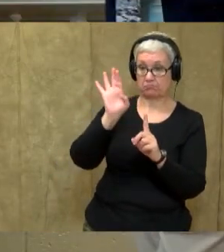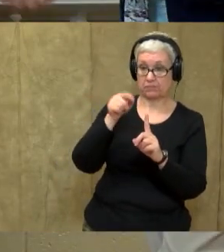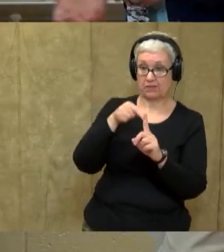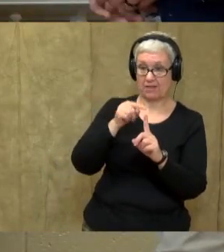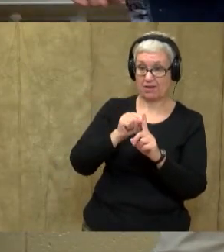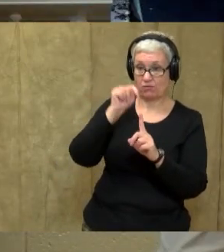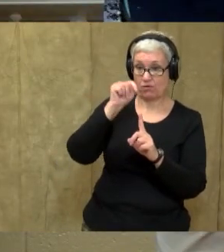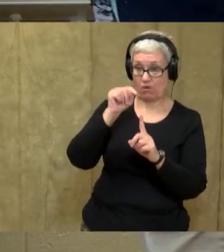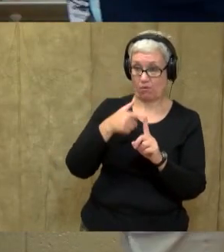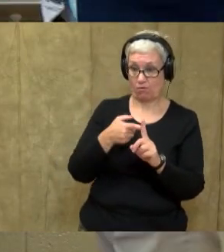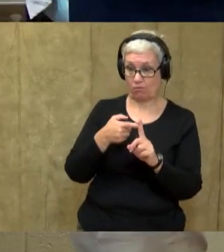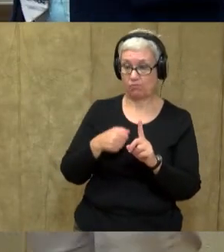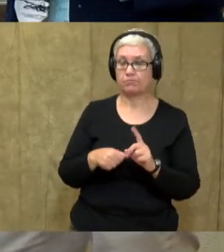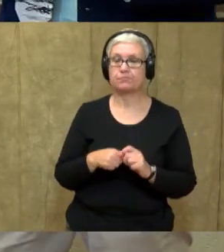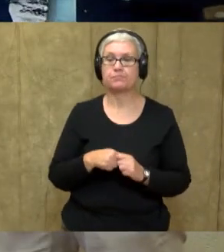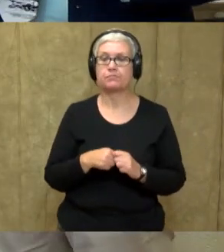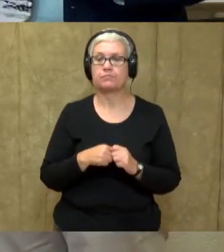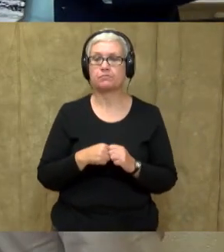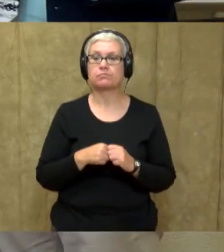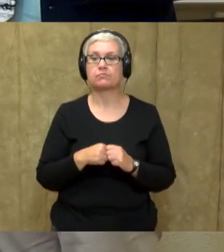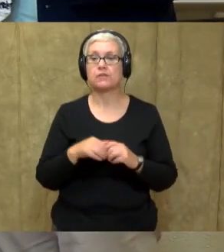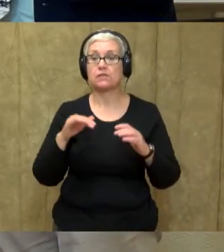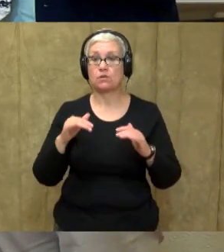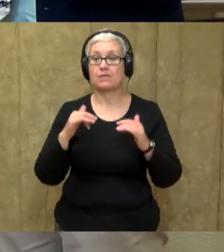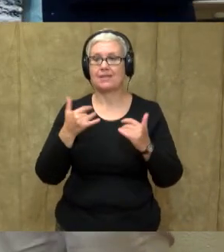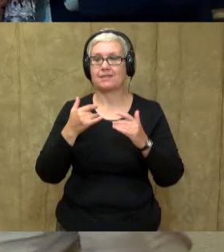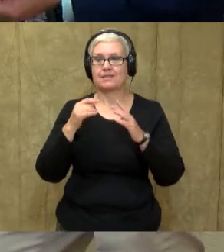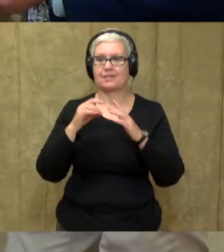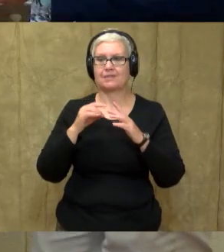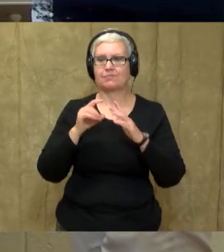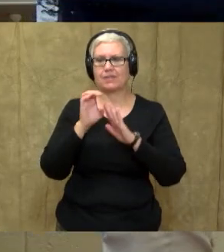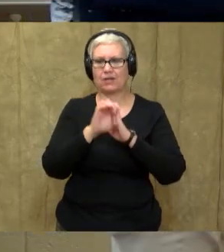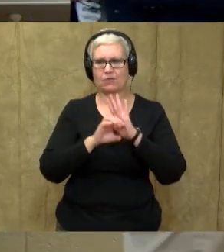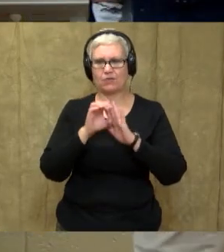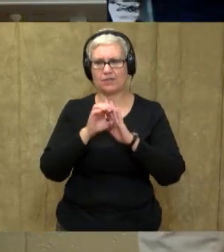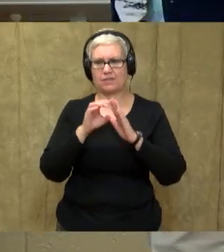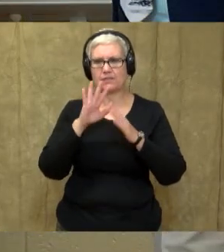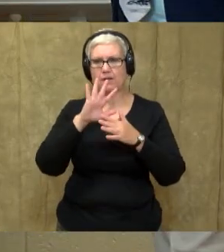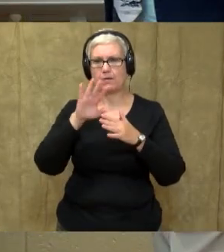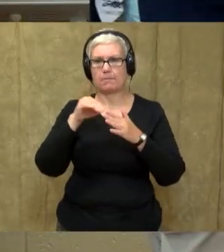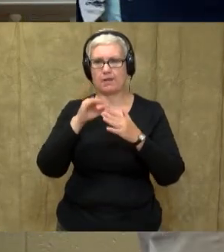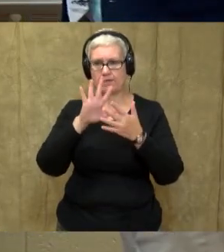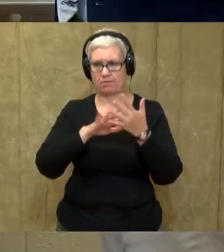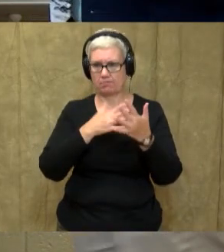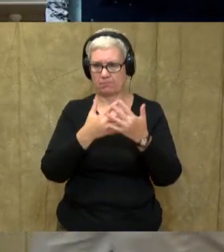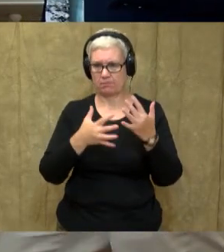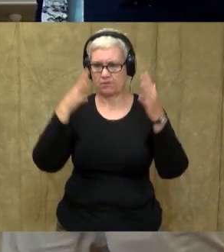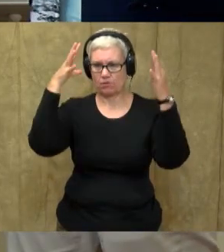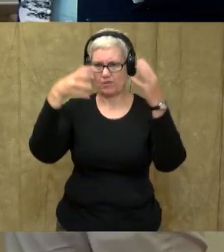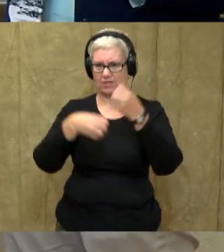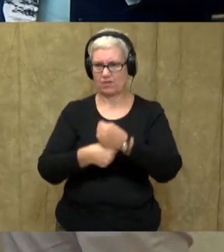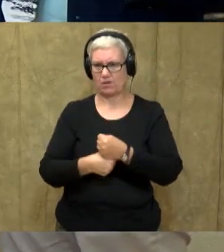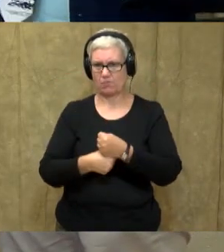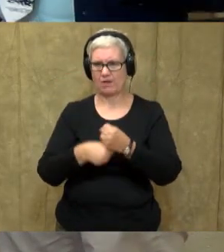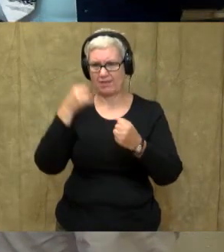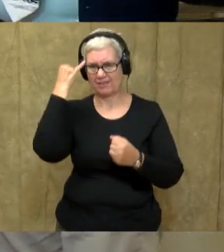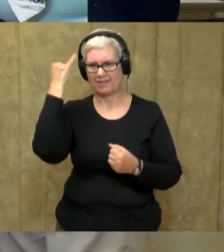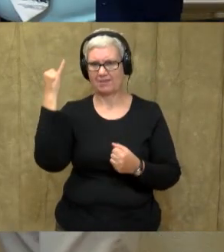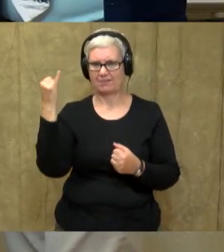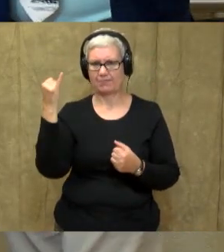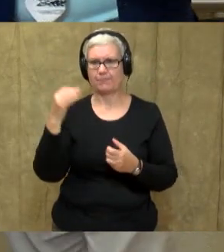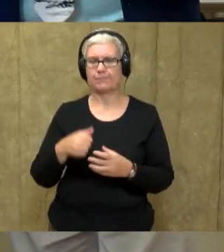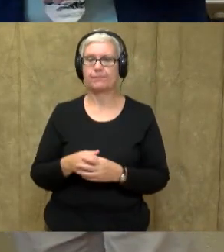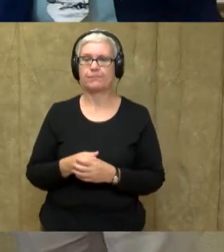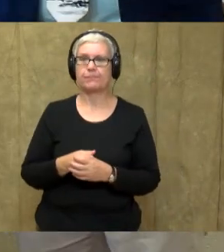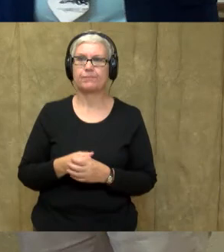equations highlight unique characteristics about the graph. So kind of summarizing some of these ideas is that when we're